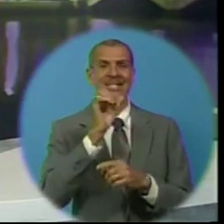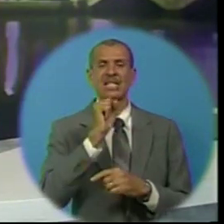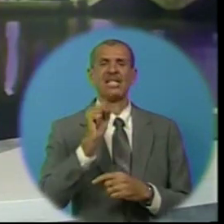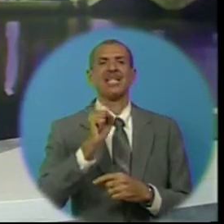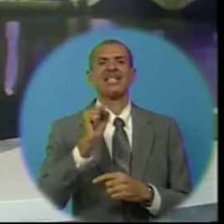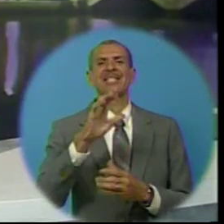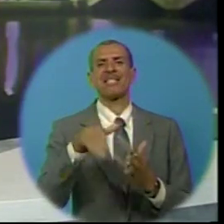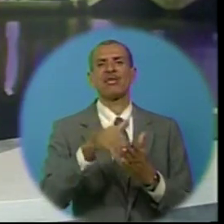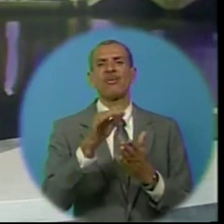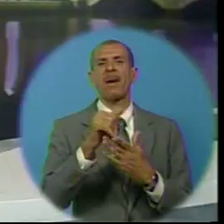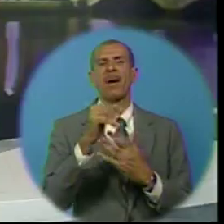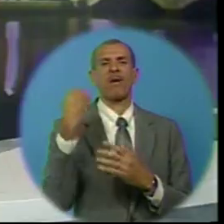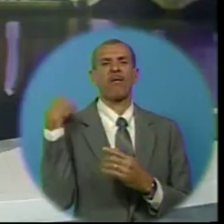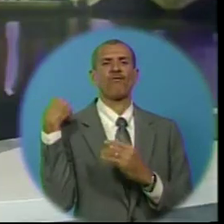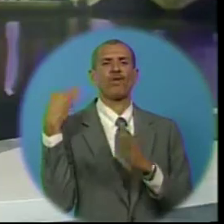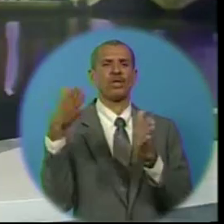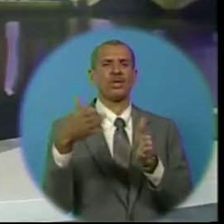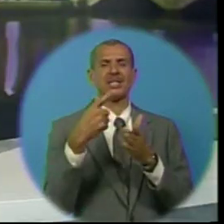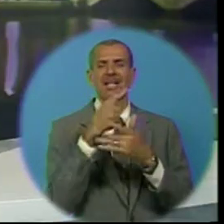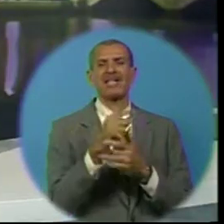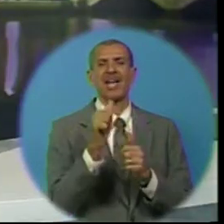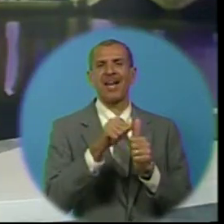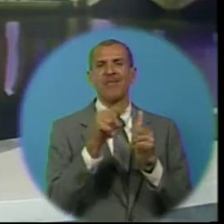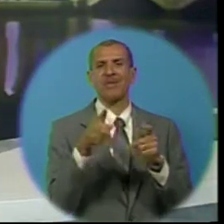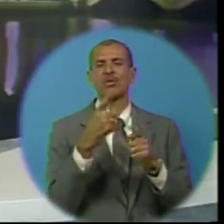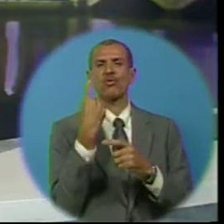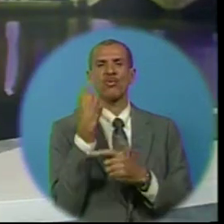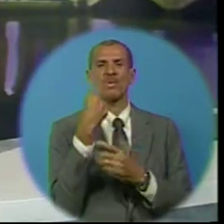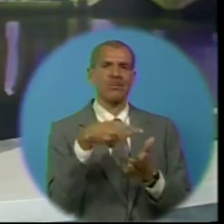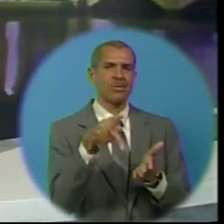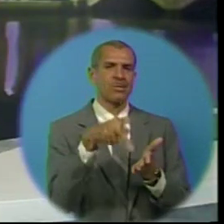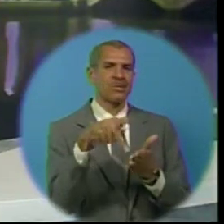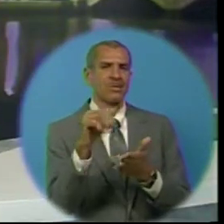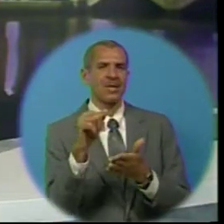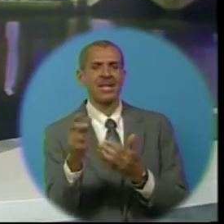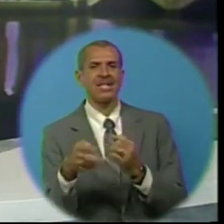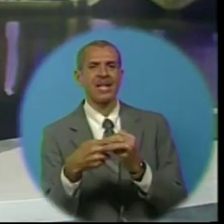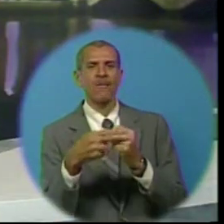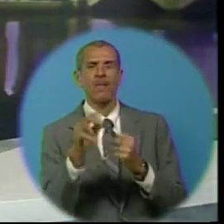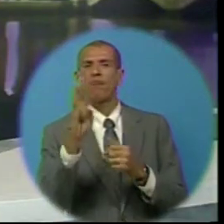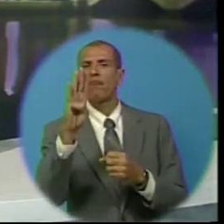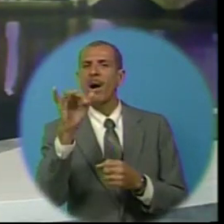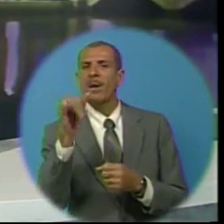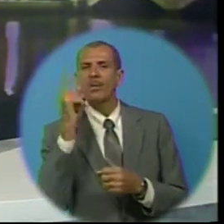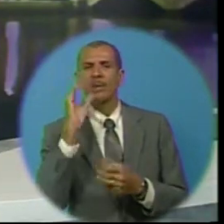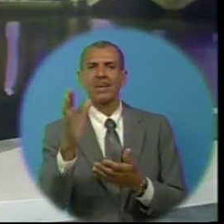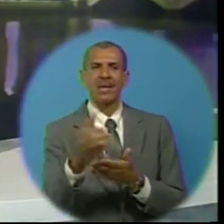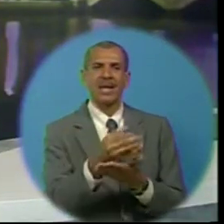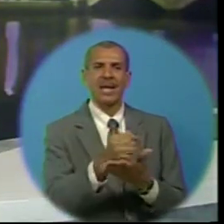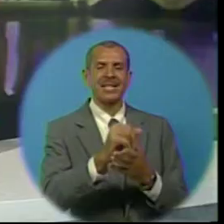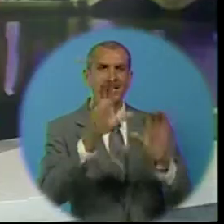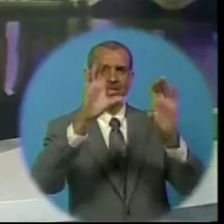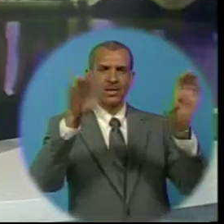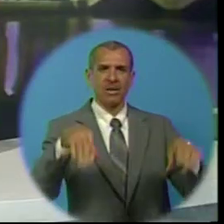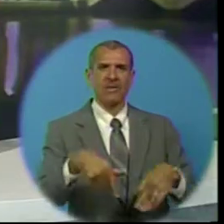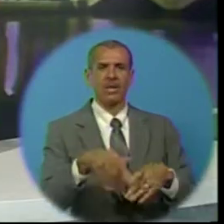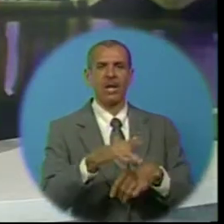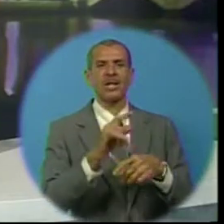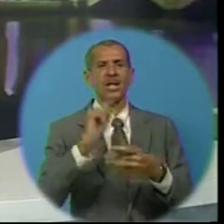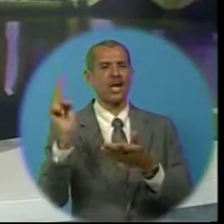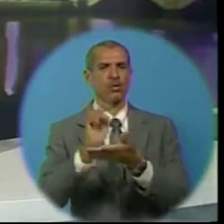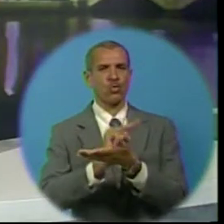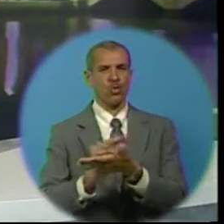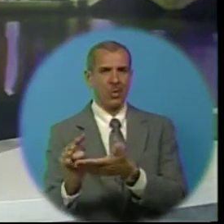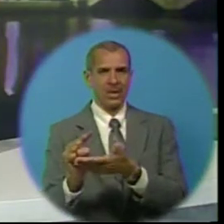bank official who also says that everyone who recently purchased savings bonds will be able to collect their certificates by early next